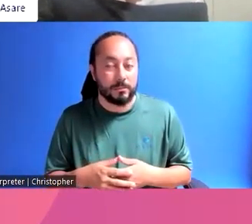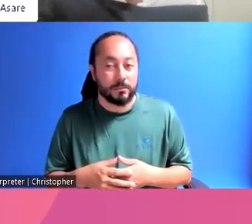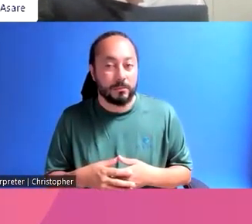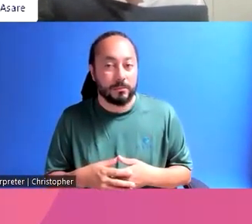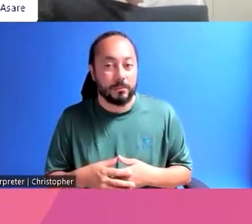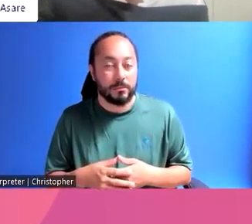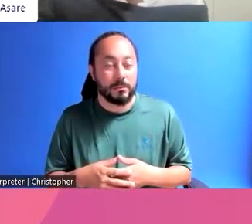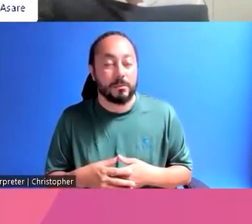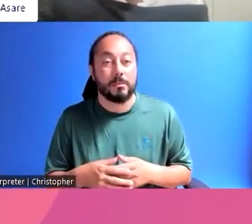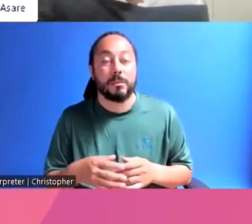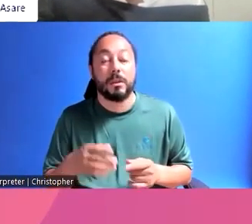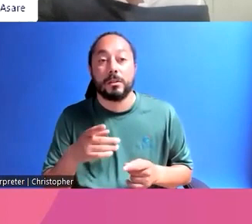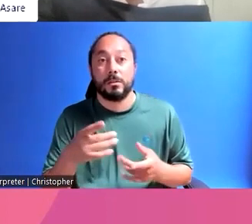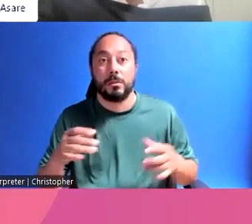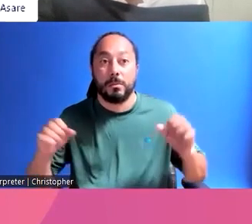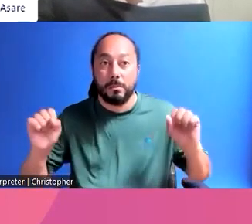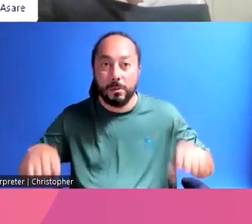a possibility of